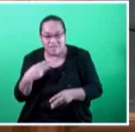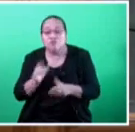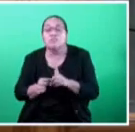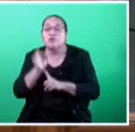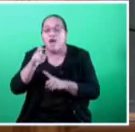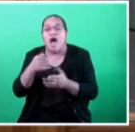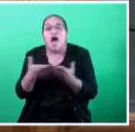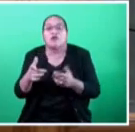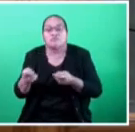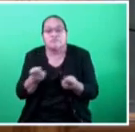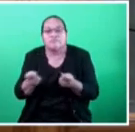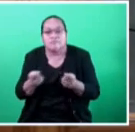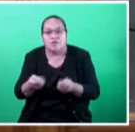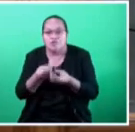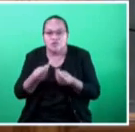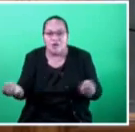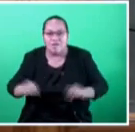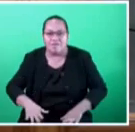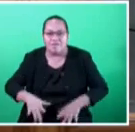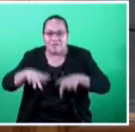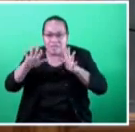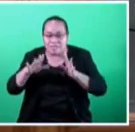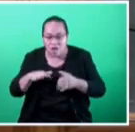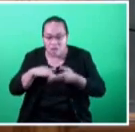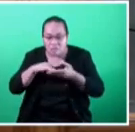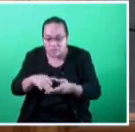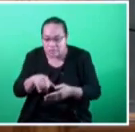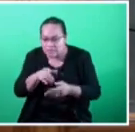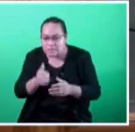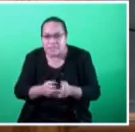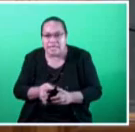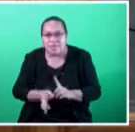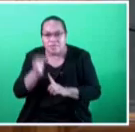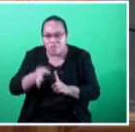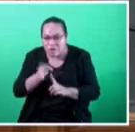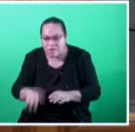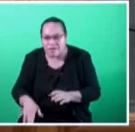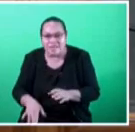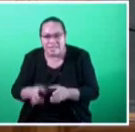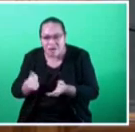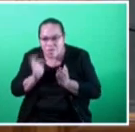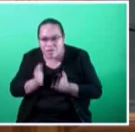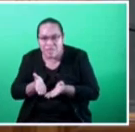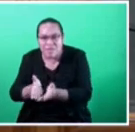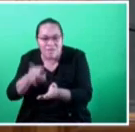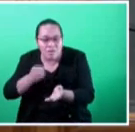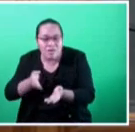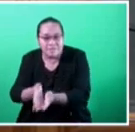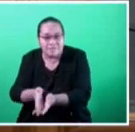water management, mitigate flooding, improve irrigation, and manage drainage system in Fiji. This was